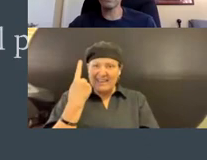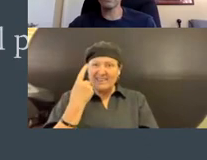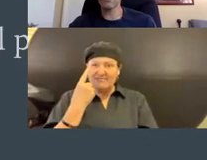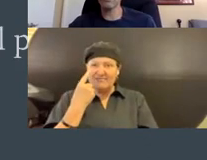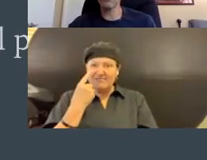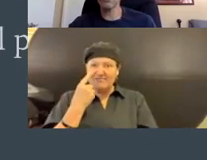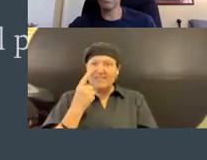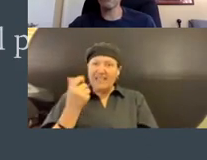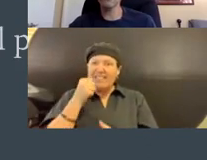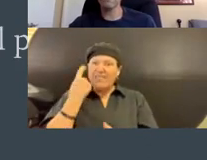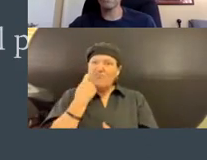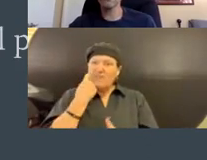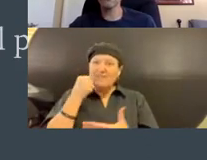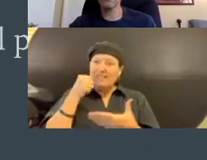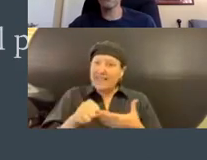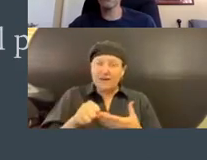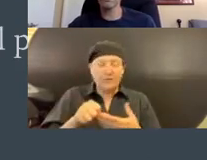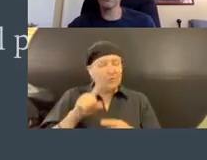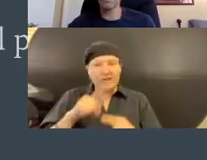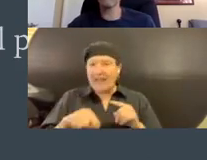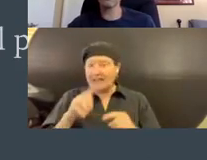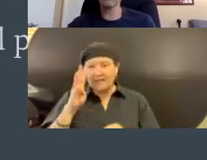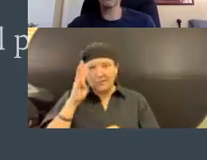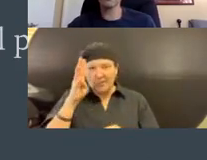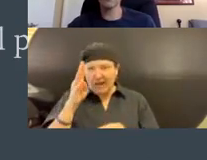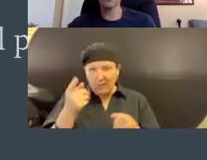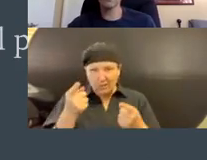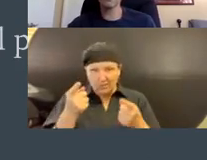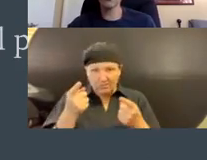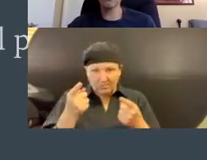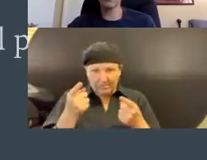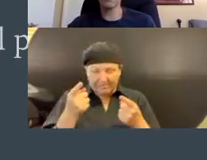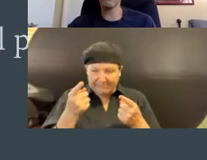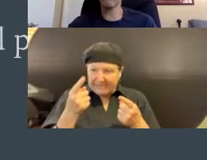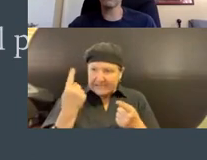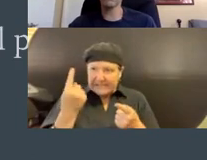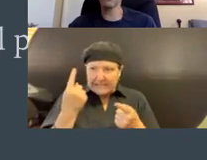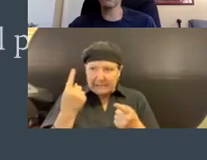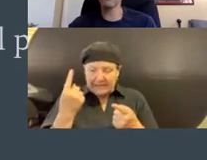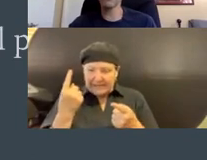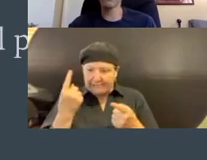obviously we cannot recreate what happens in the classroom, but I think we can put something together that's still really meaningful for the